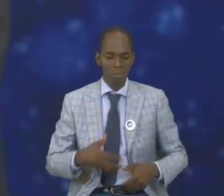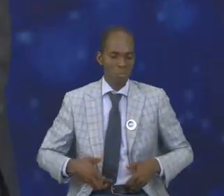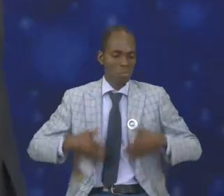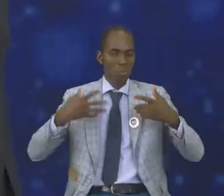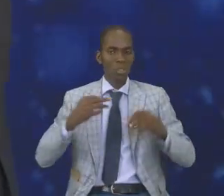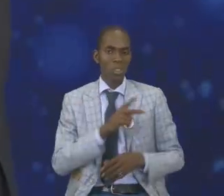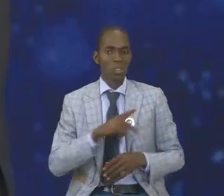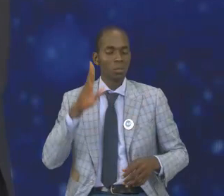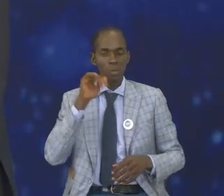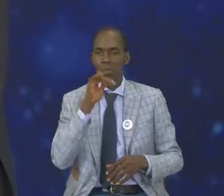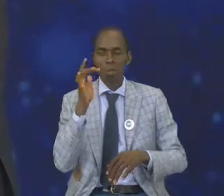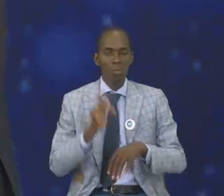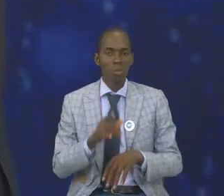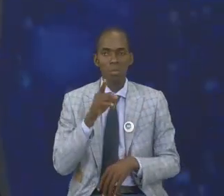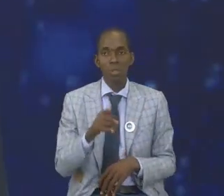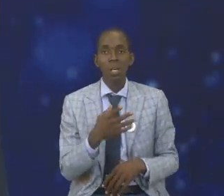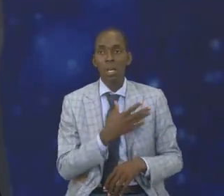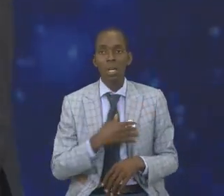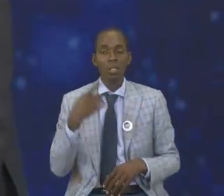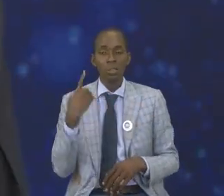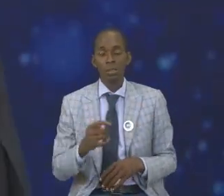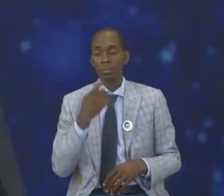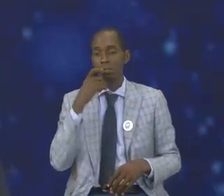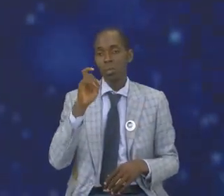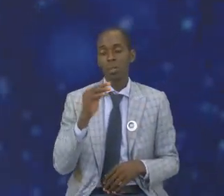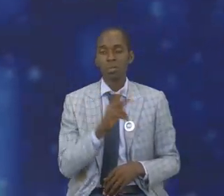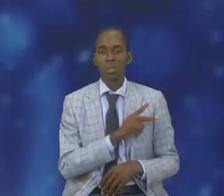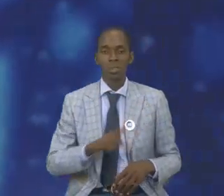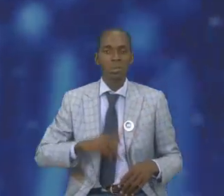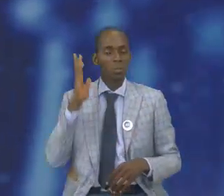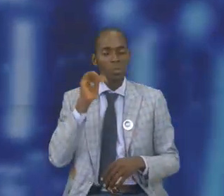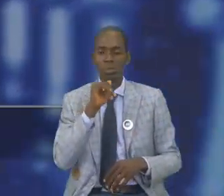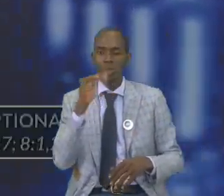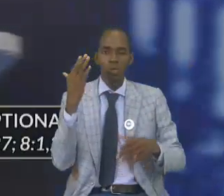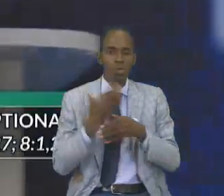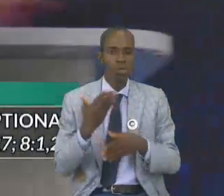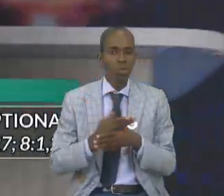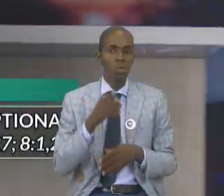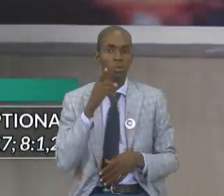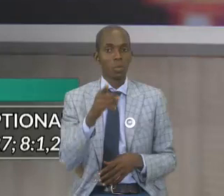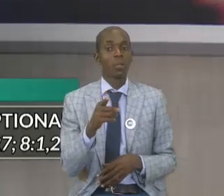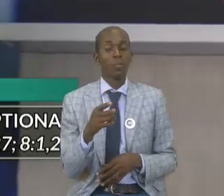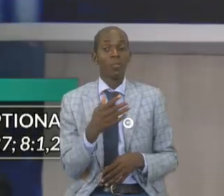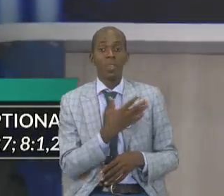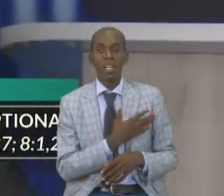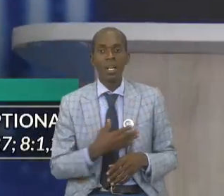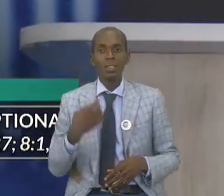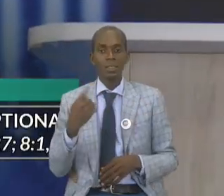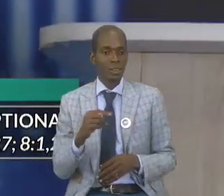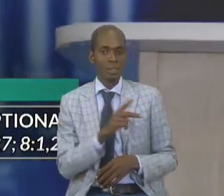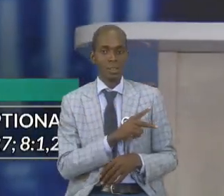bother him, and the edict of the king will not bother him, and the Belshazzar that was